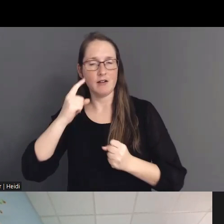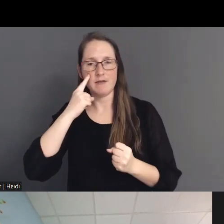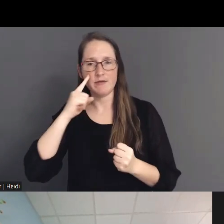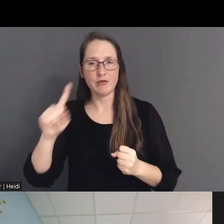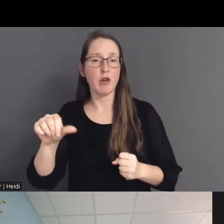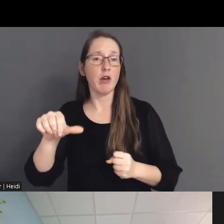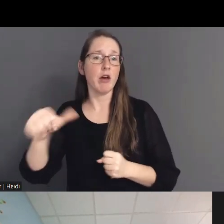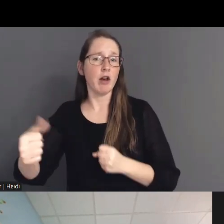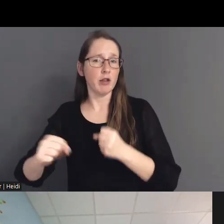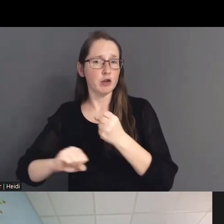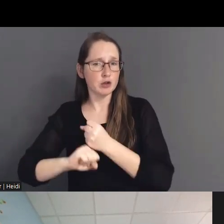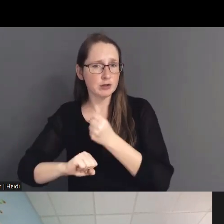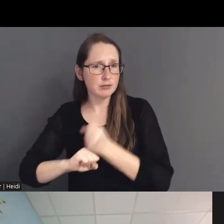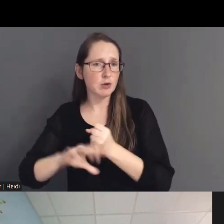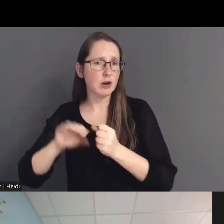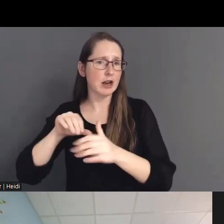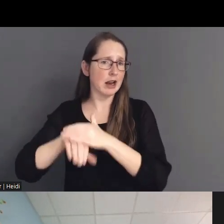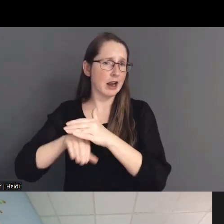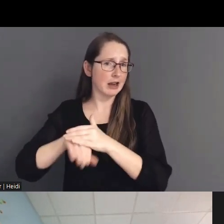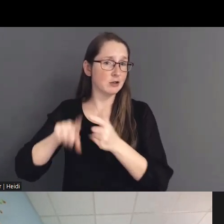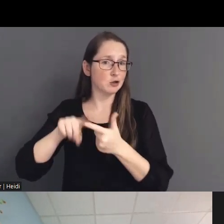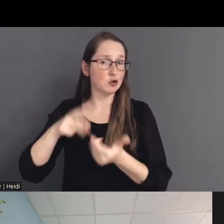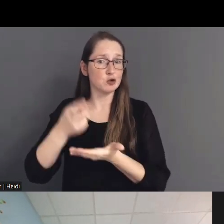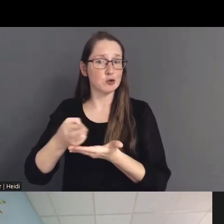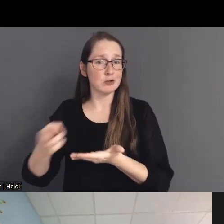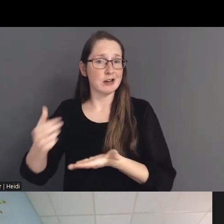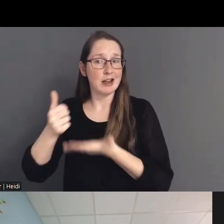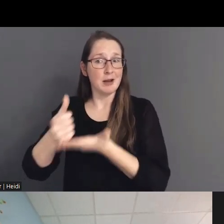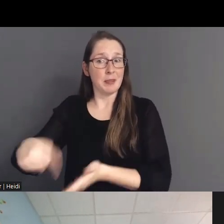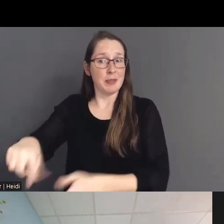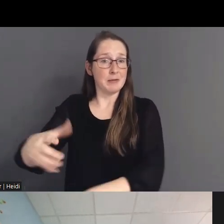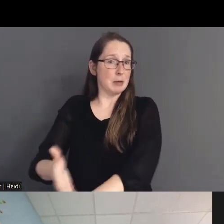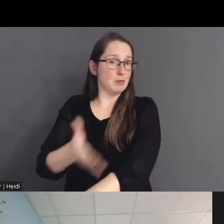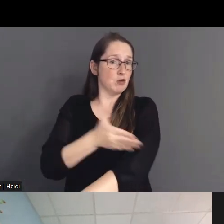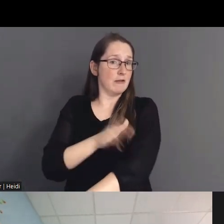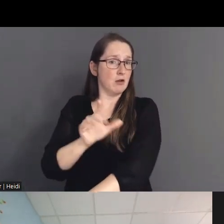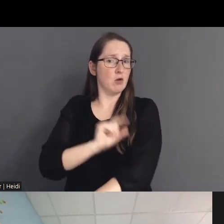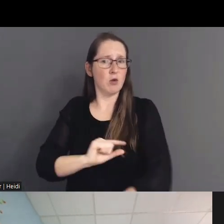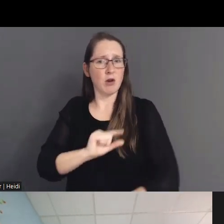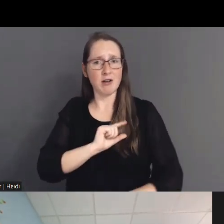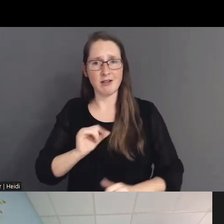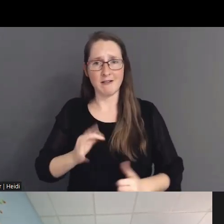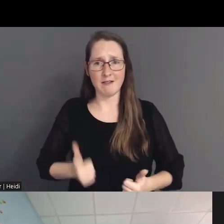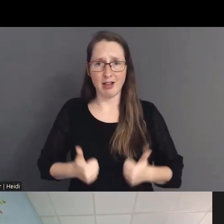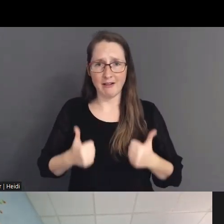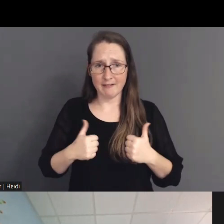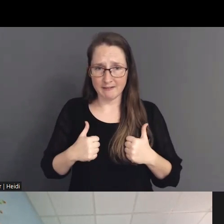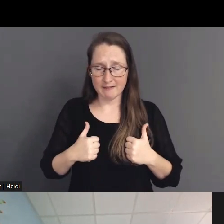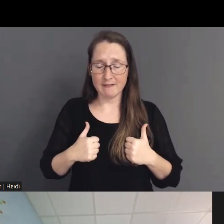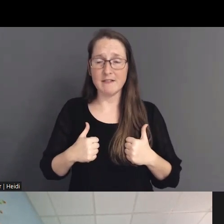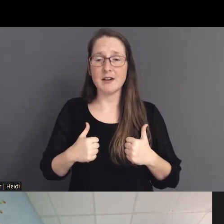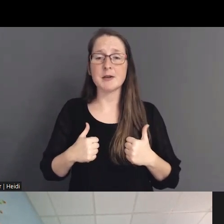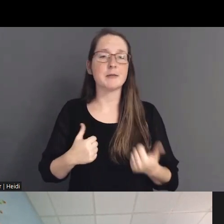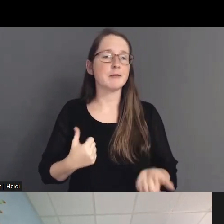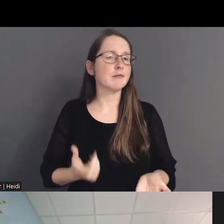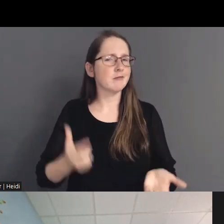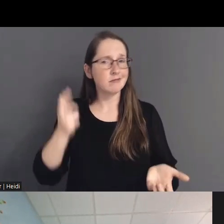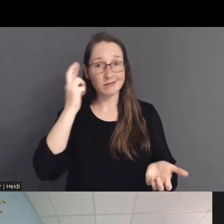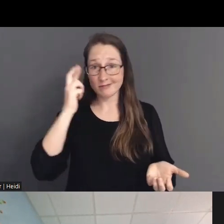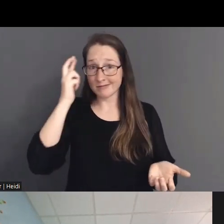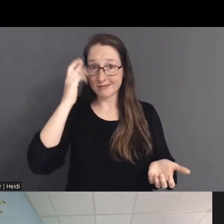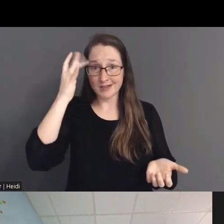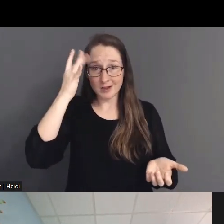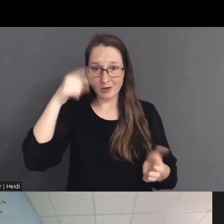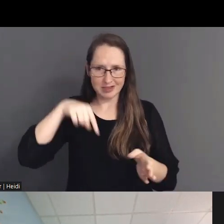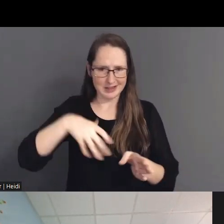other supports and access to resources to help them improve their quality of life. The reason why I got into